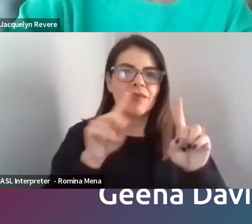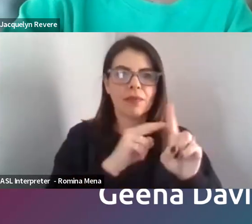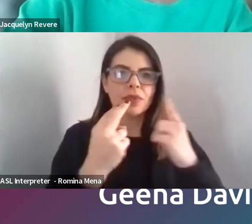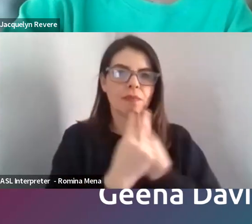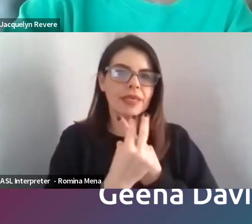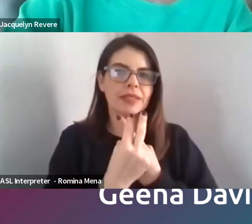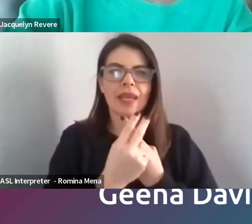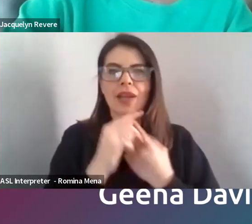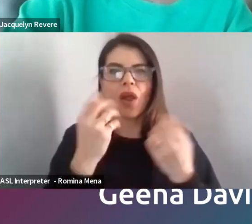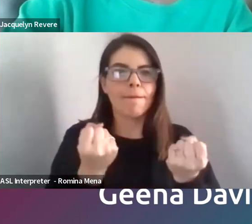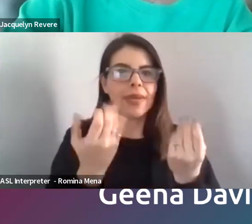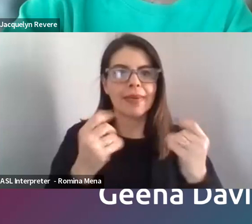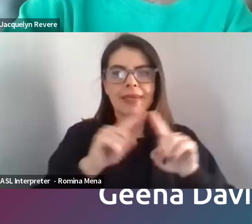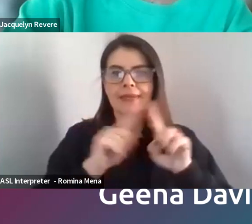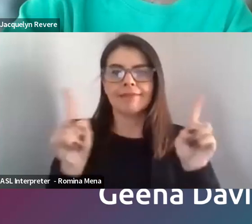important